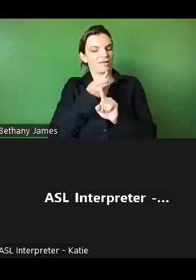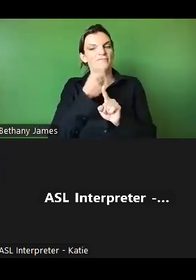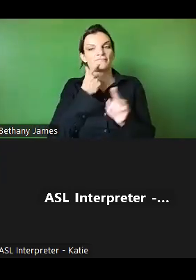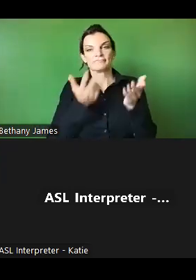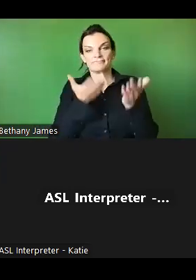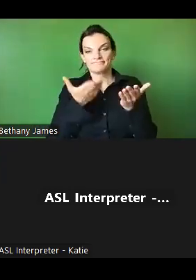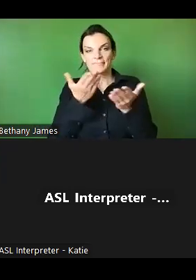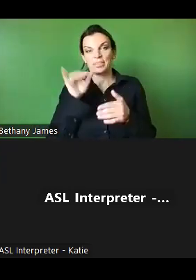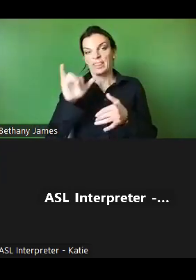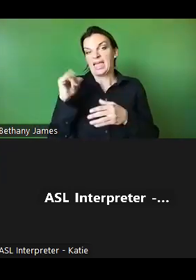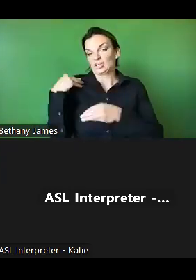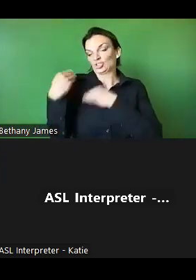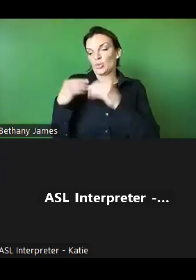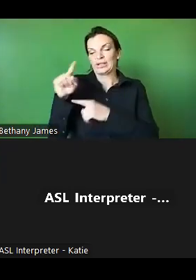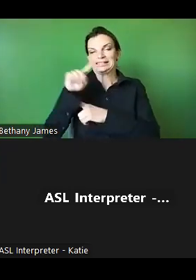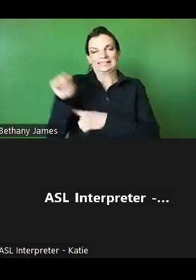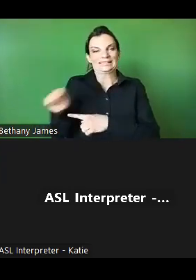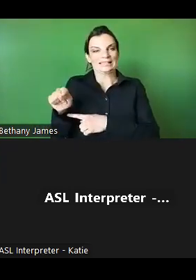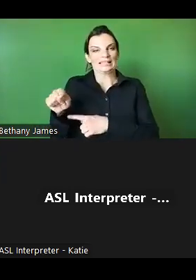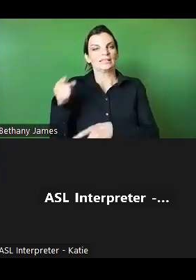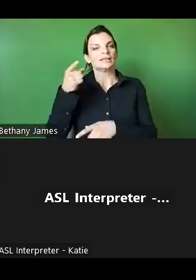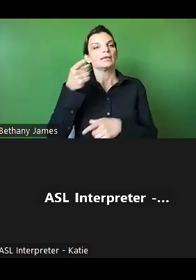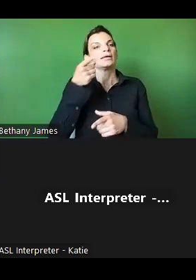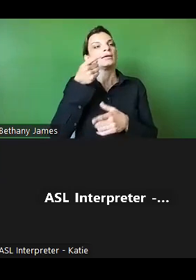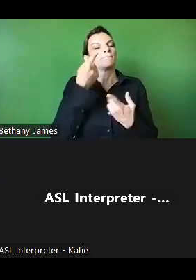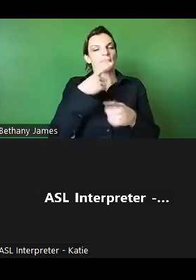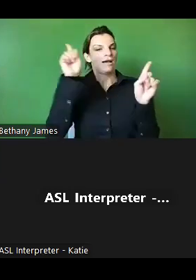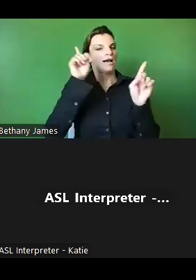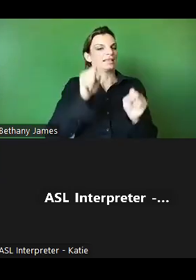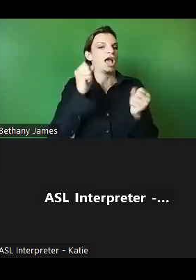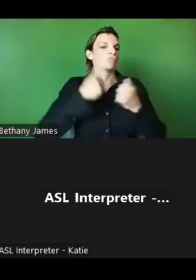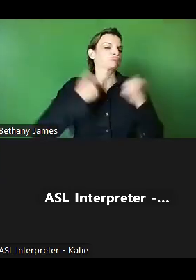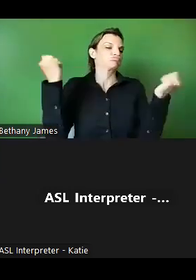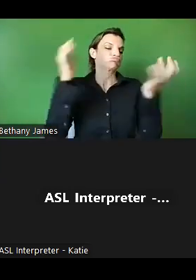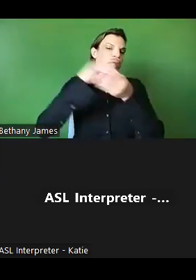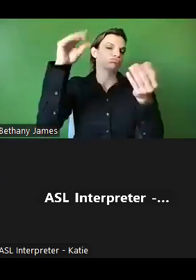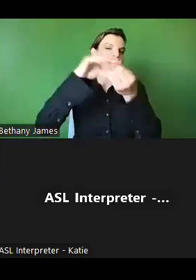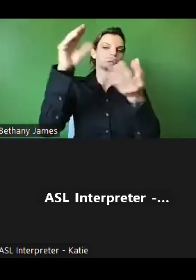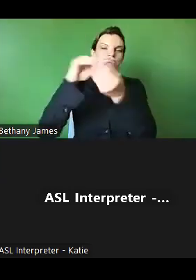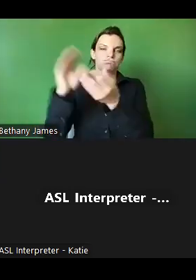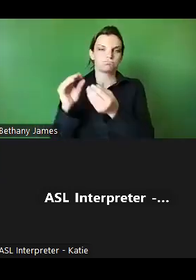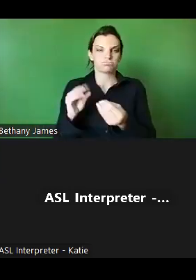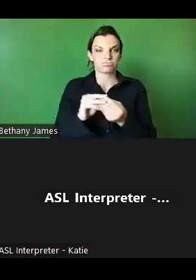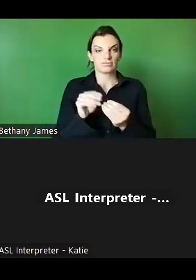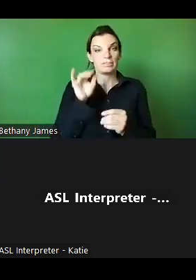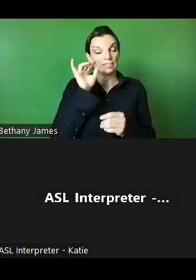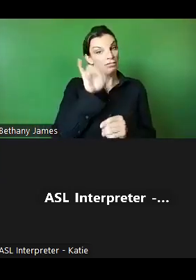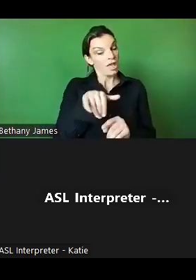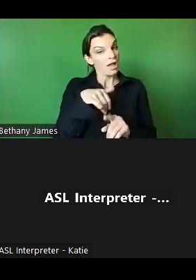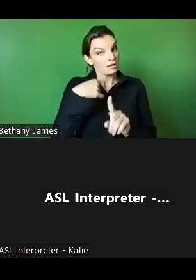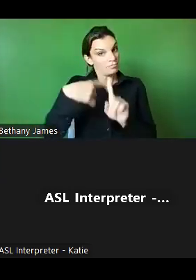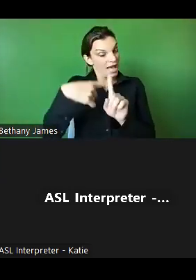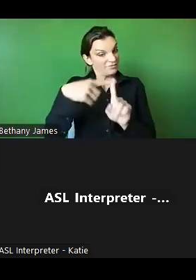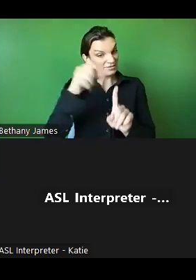Z being able to talk more openly about mental health concerns and speak about anxiety. And that can be a positive thing, but